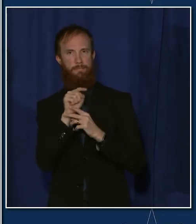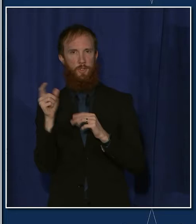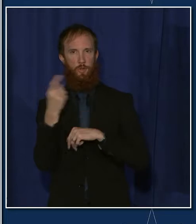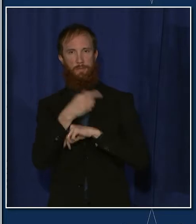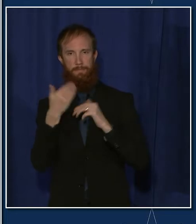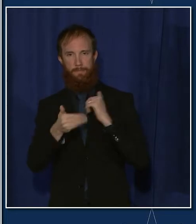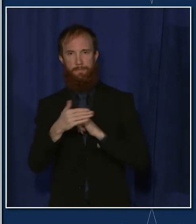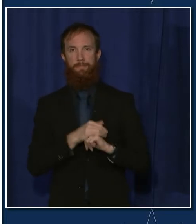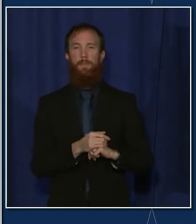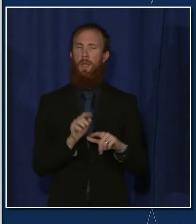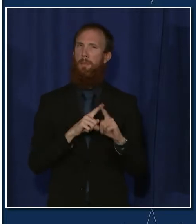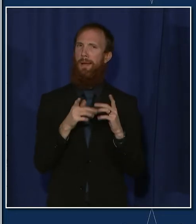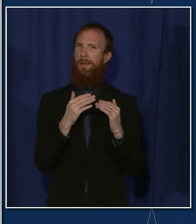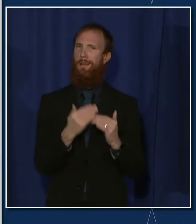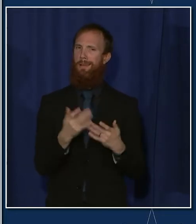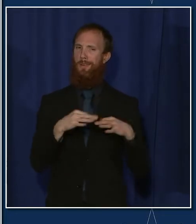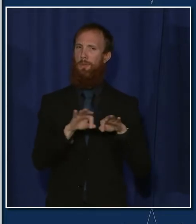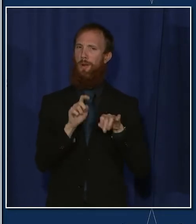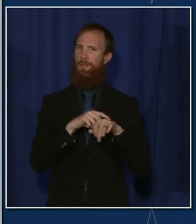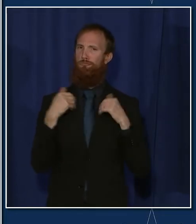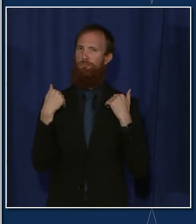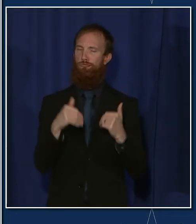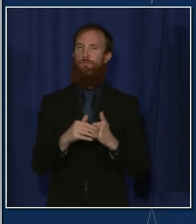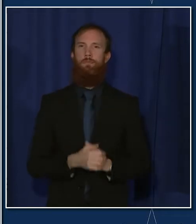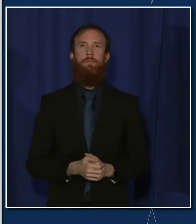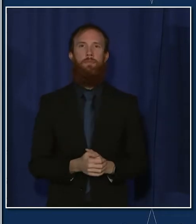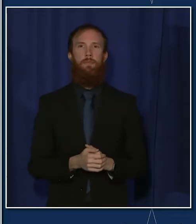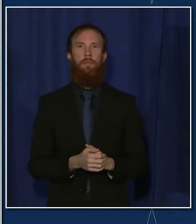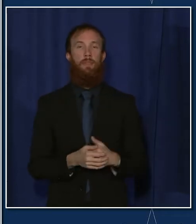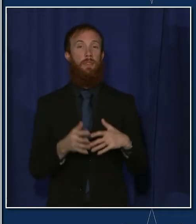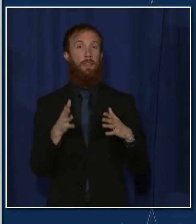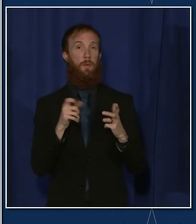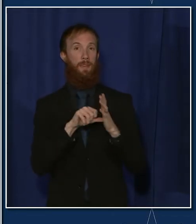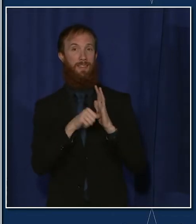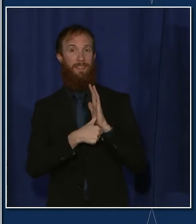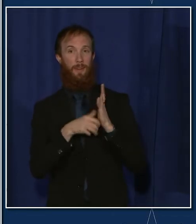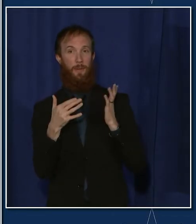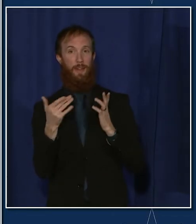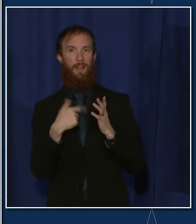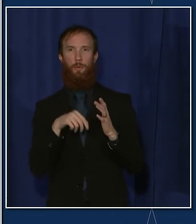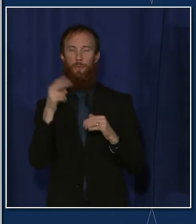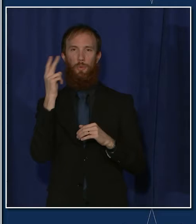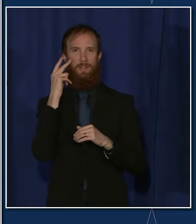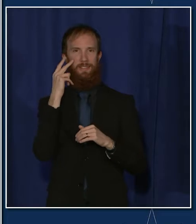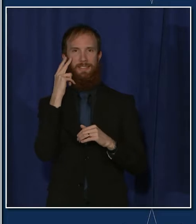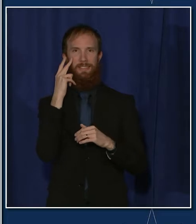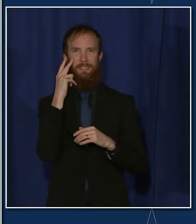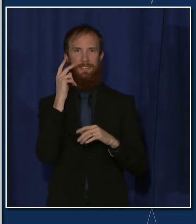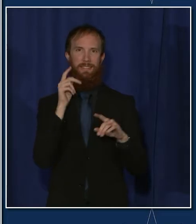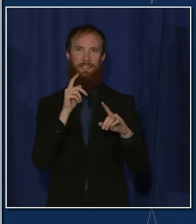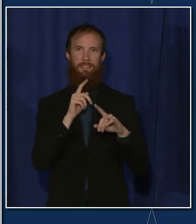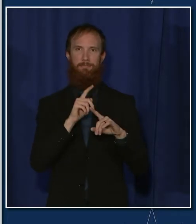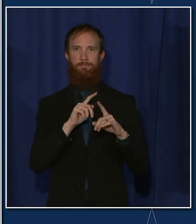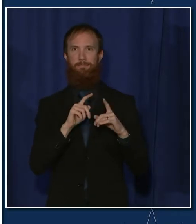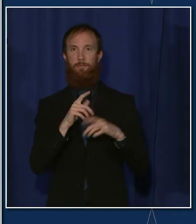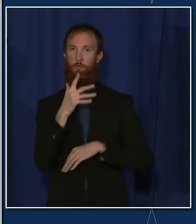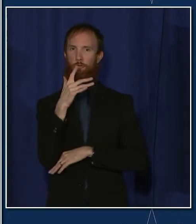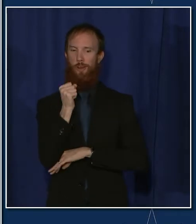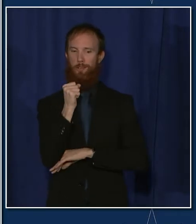surging. I want to highlight that we are breaking records all over the city. Obviously, the